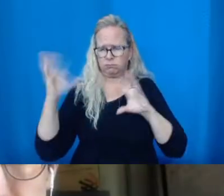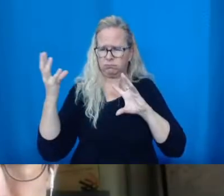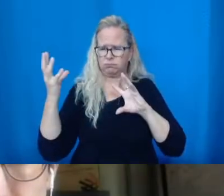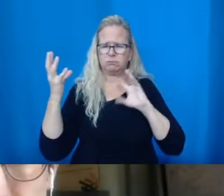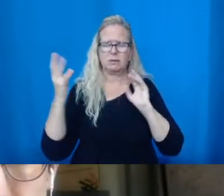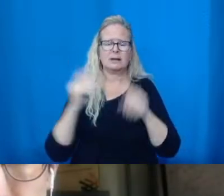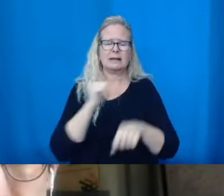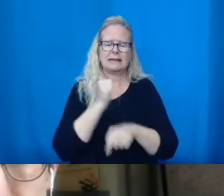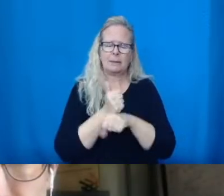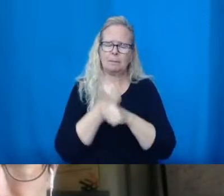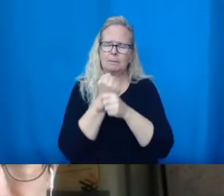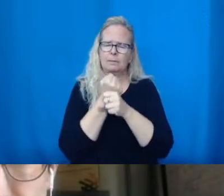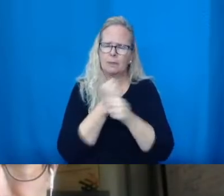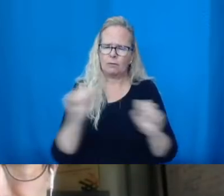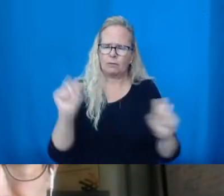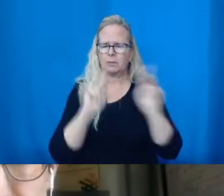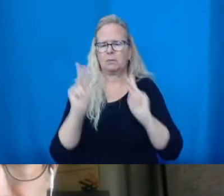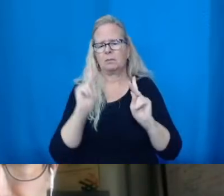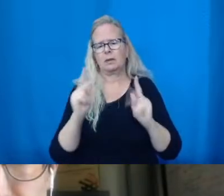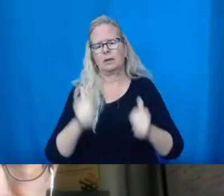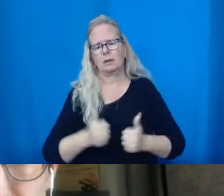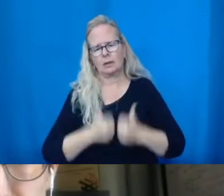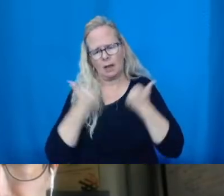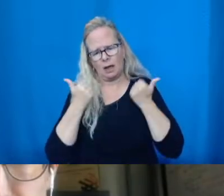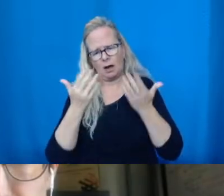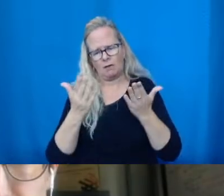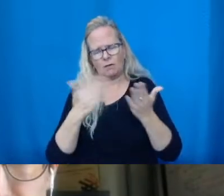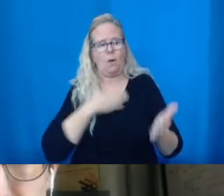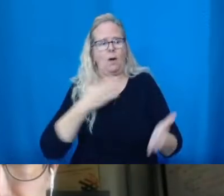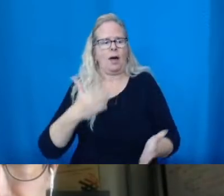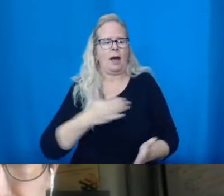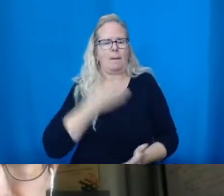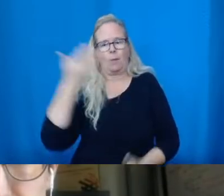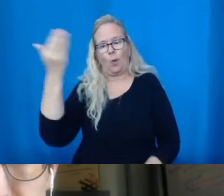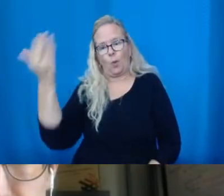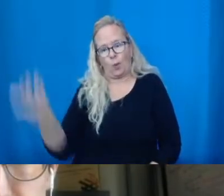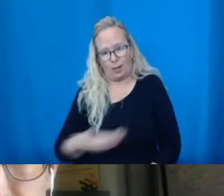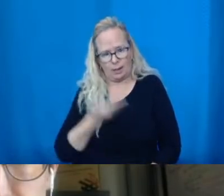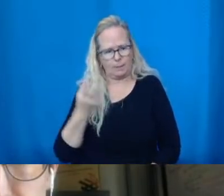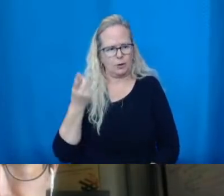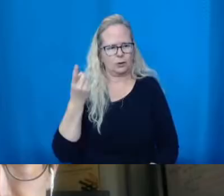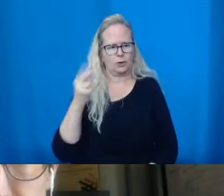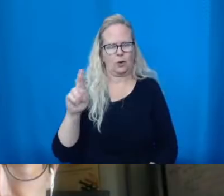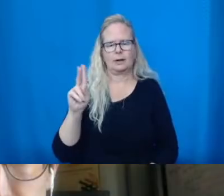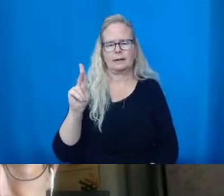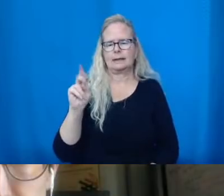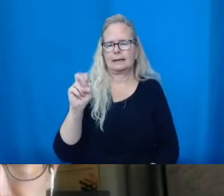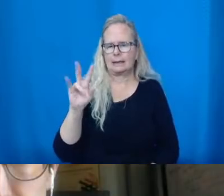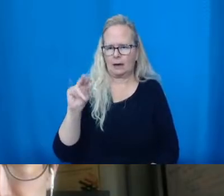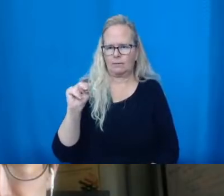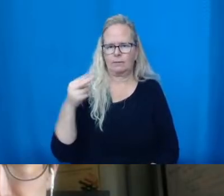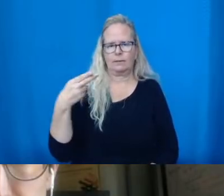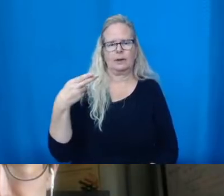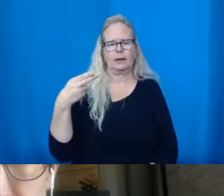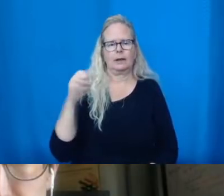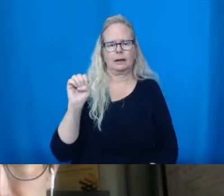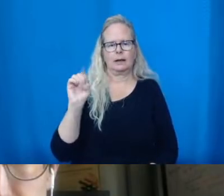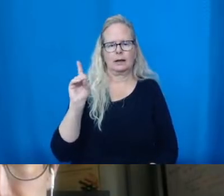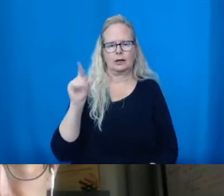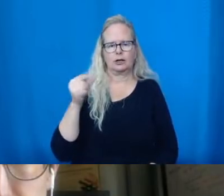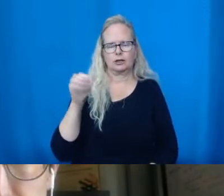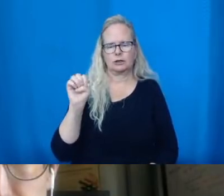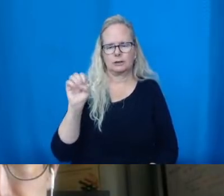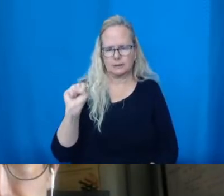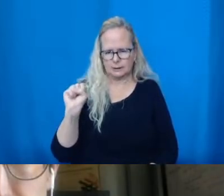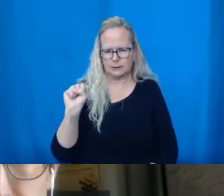certified industrial and occupational hygienist from Toronto, a member of the National Aerosol Coalition, former president and current